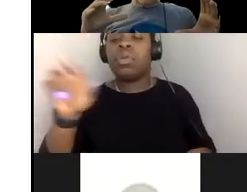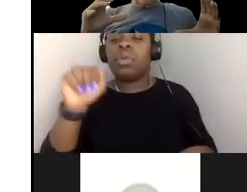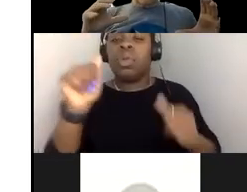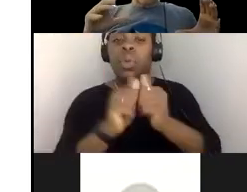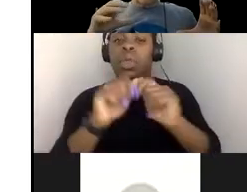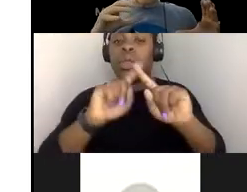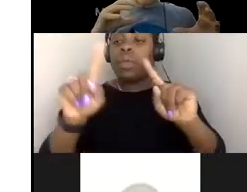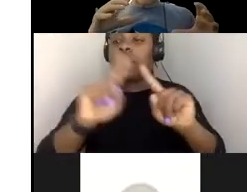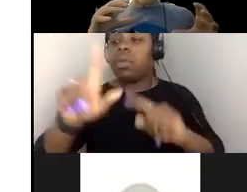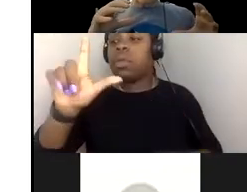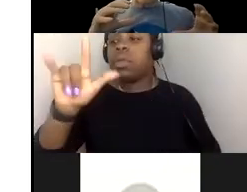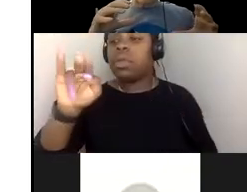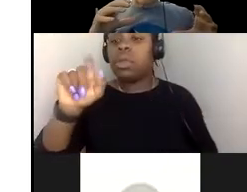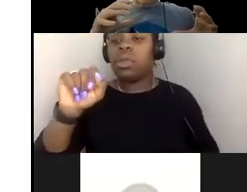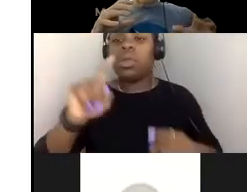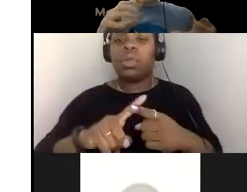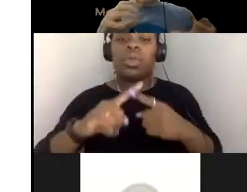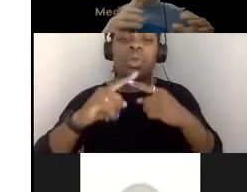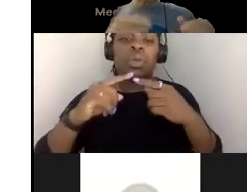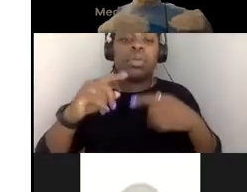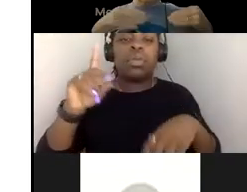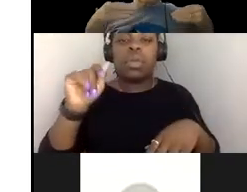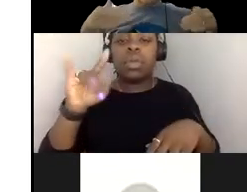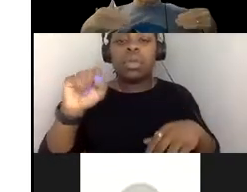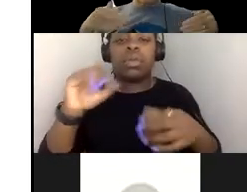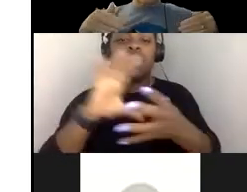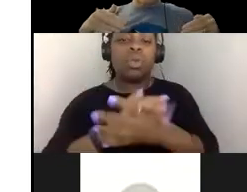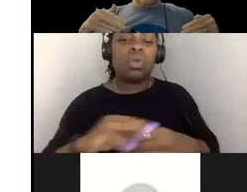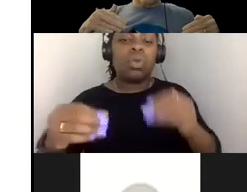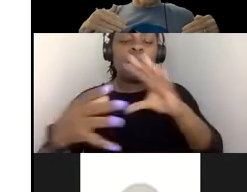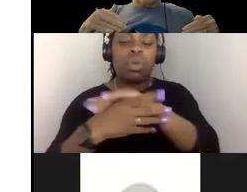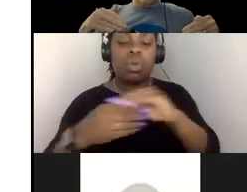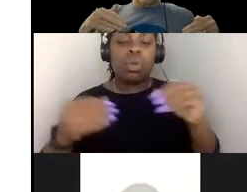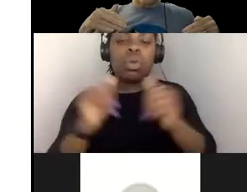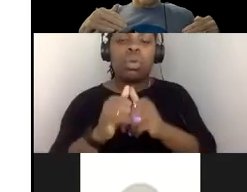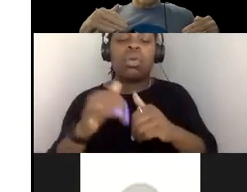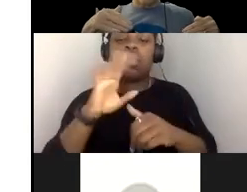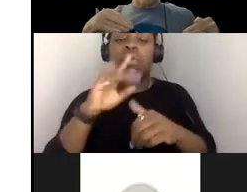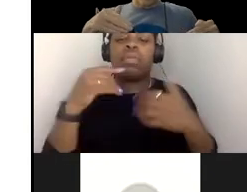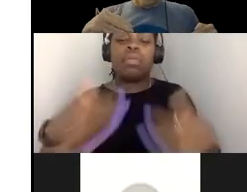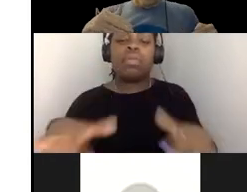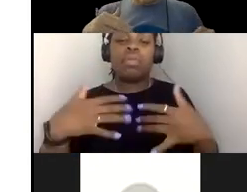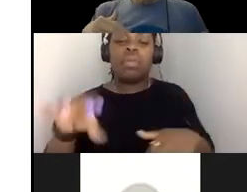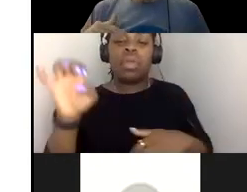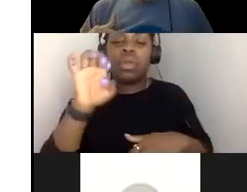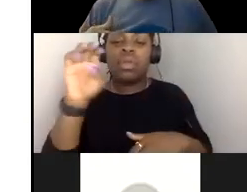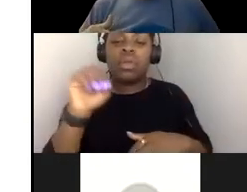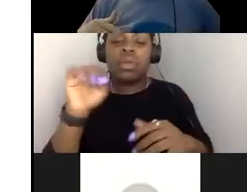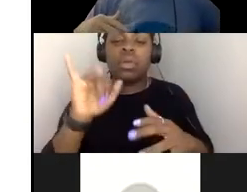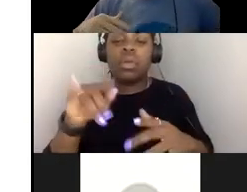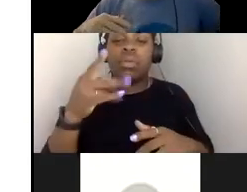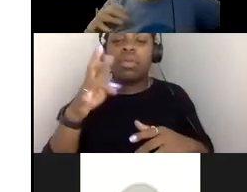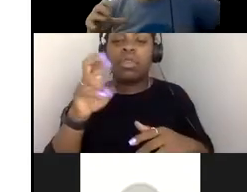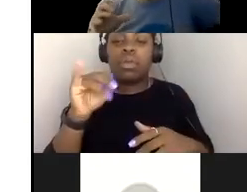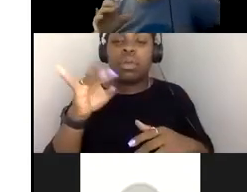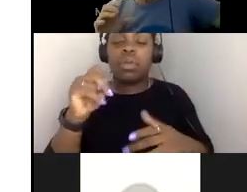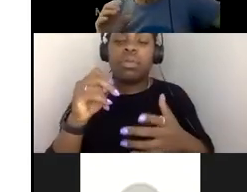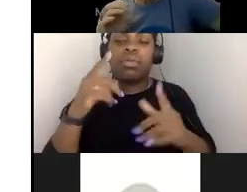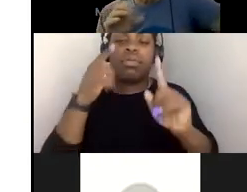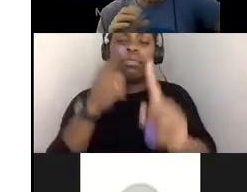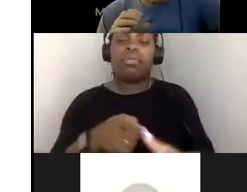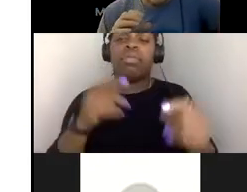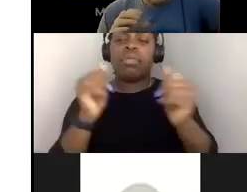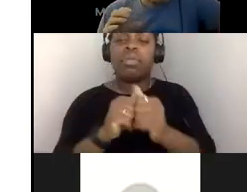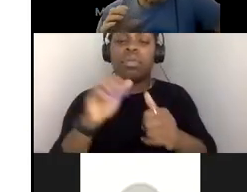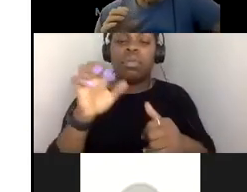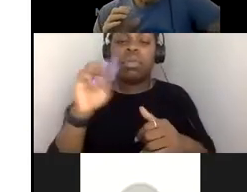links to various stories that pertain to electronic monitoring. And we have about 50